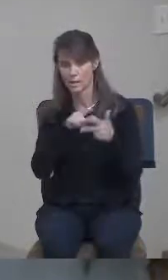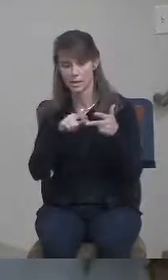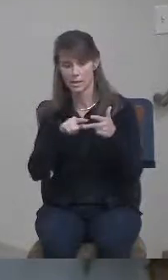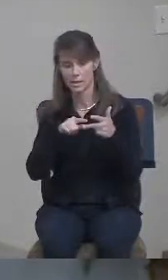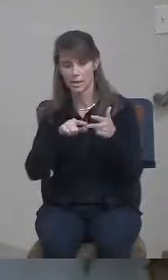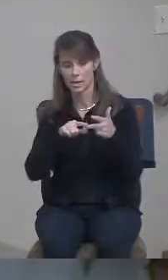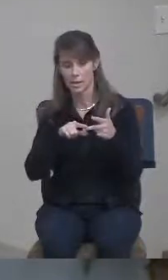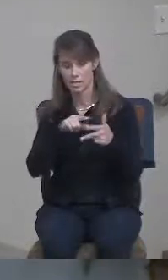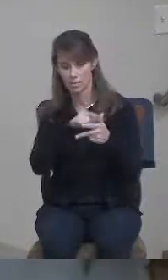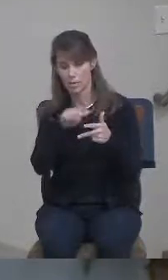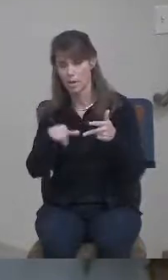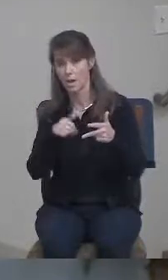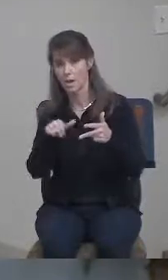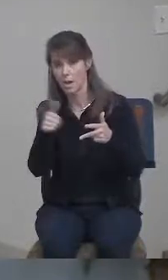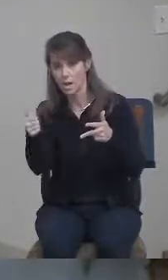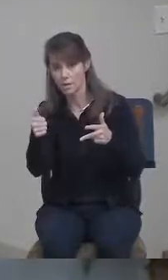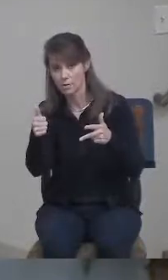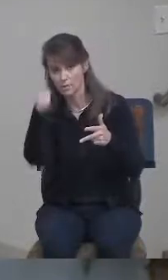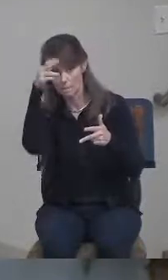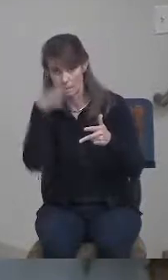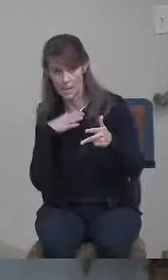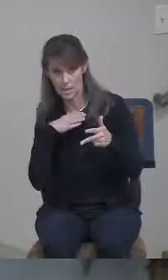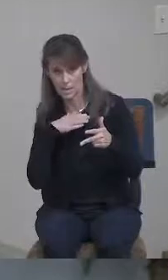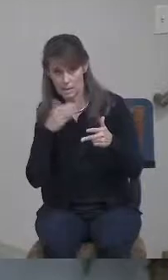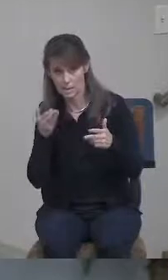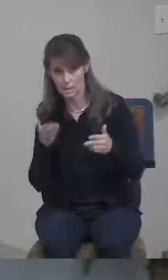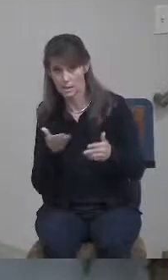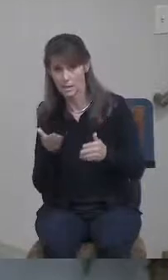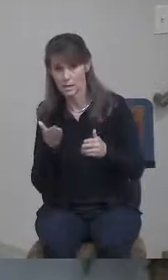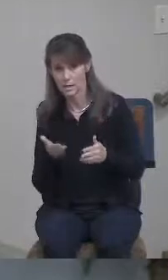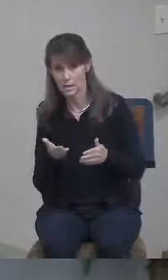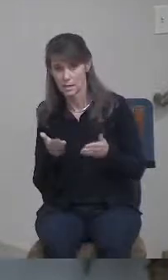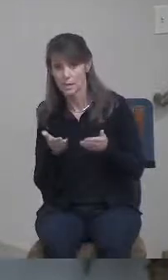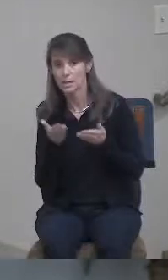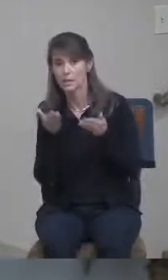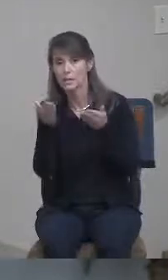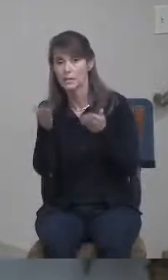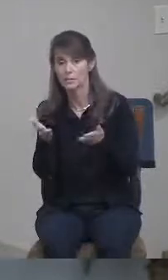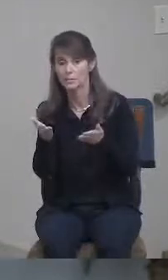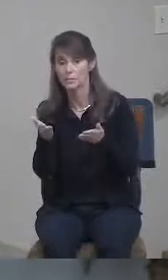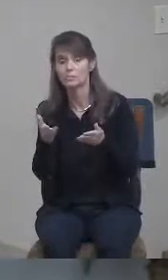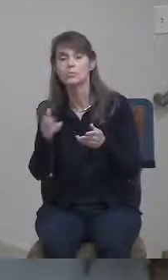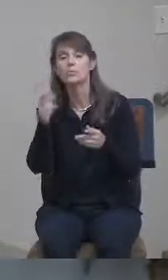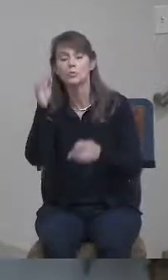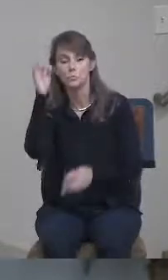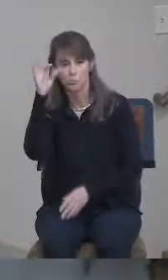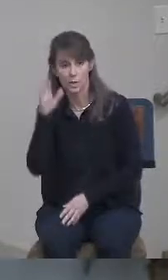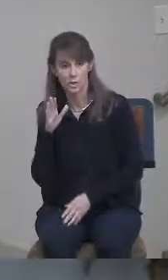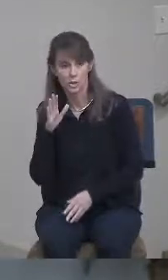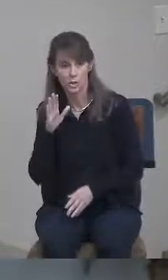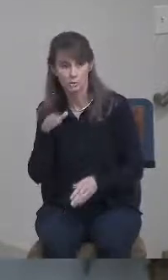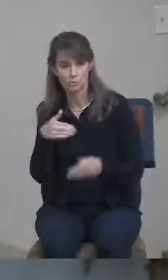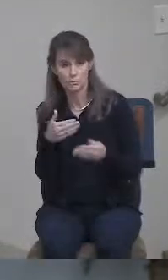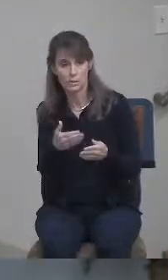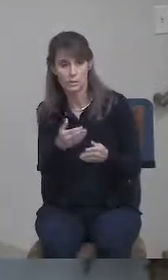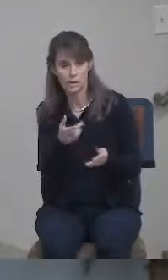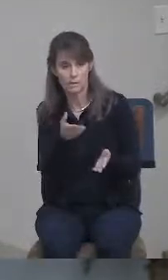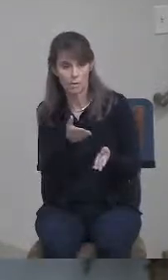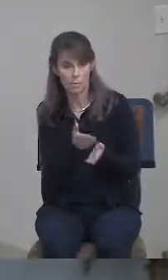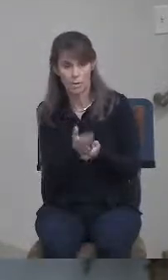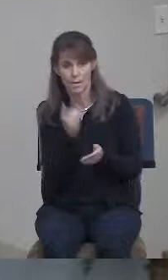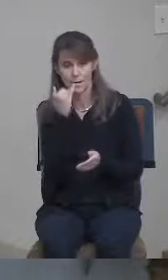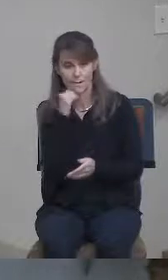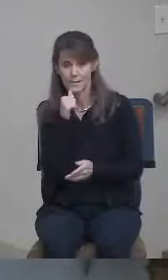cohorts introduced the motion that a preacher be given the right of appeal to the conference if it didn't like